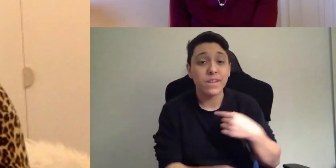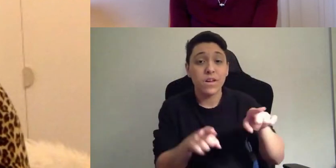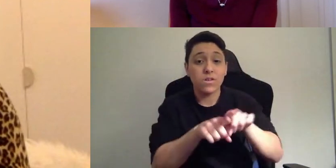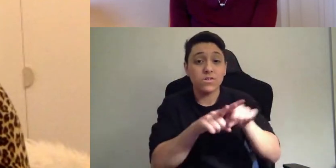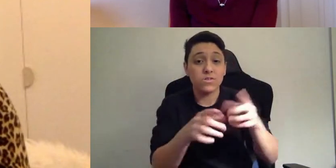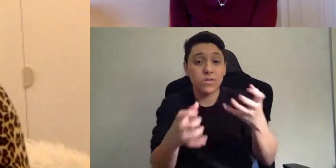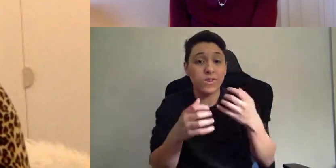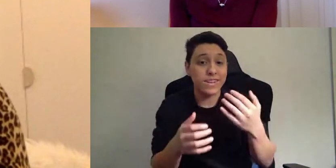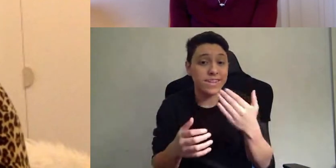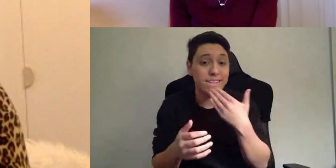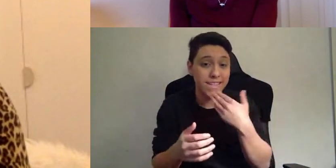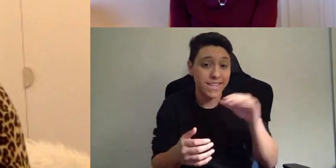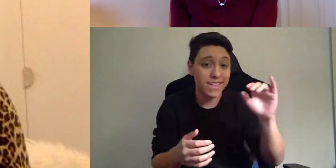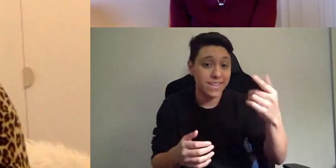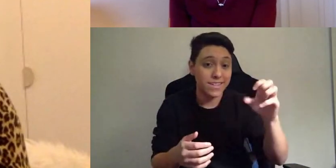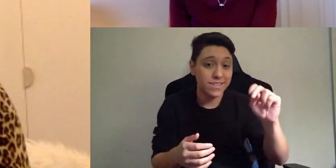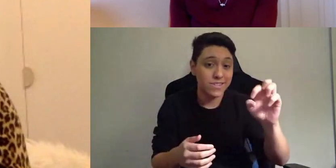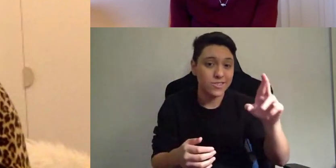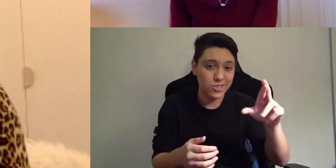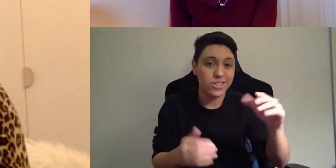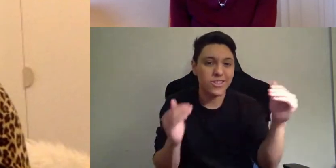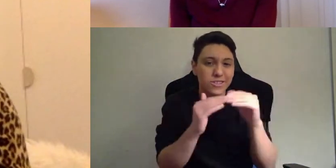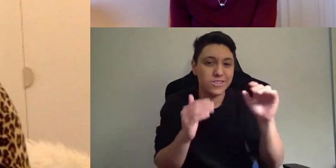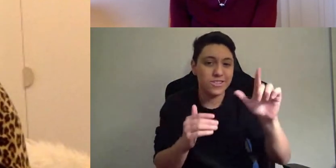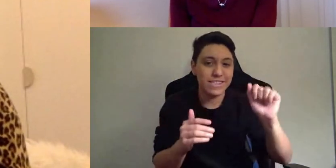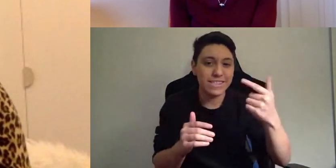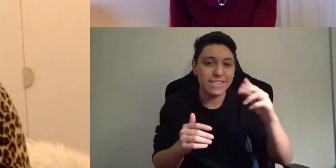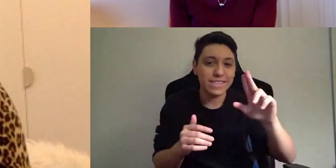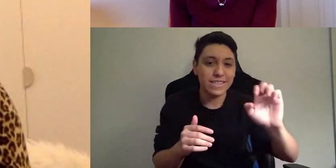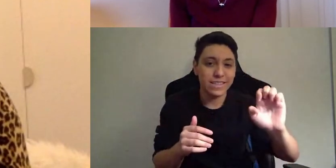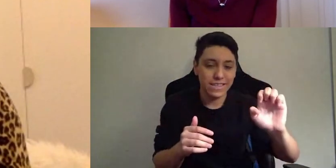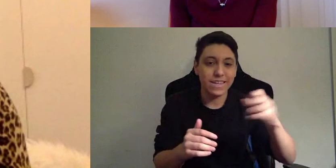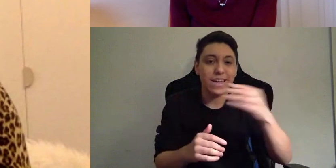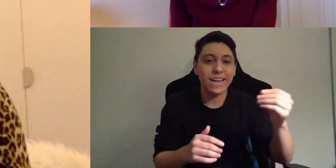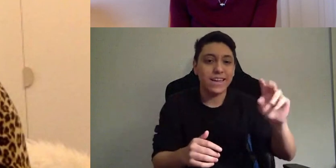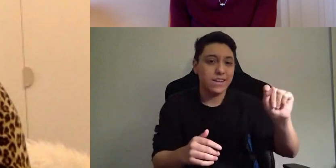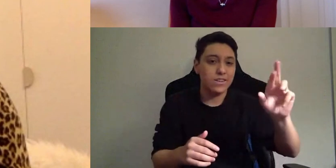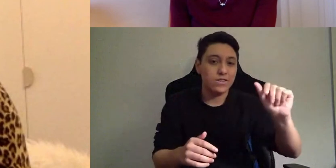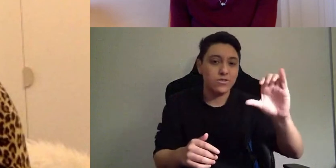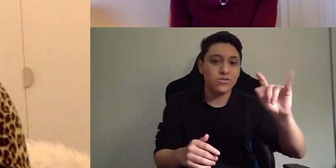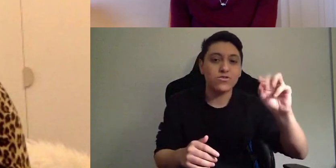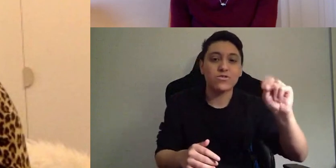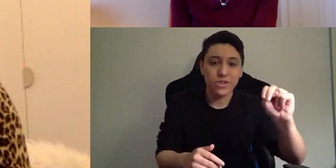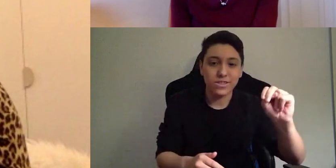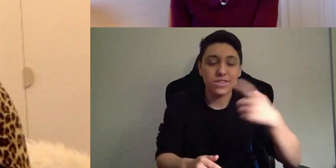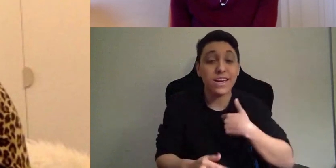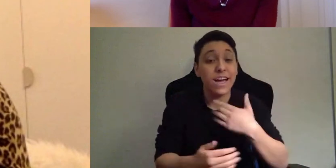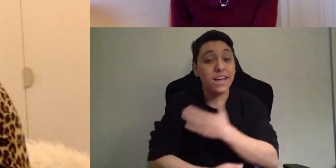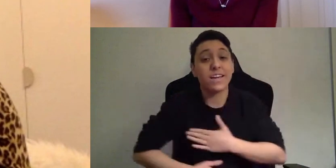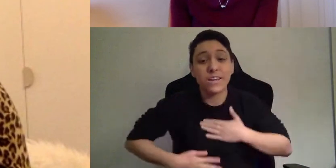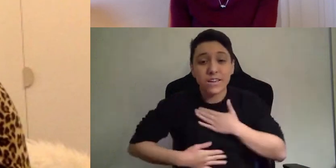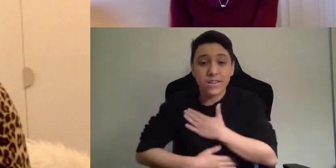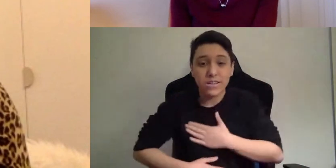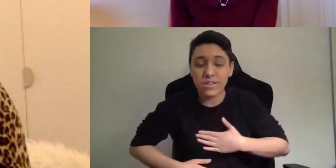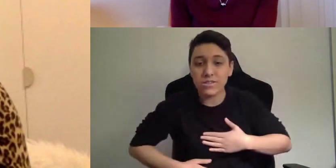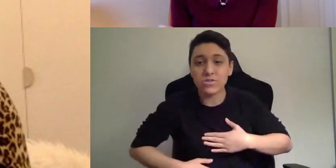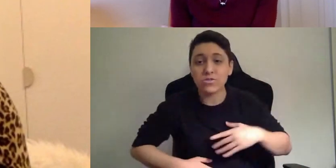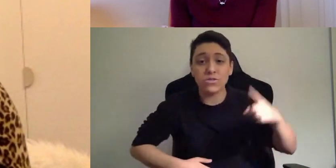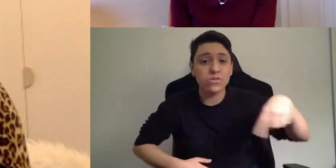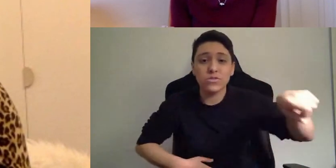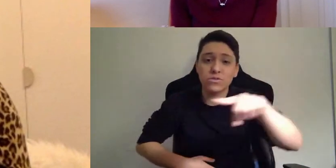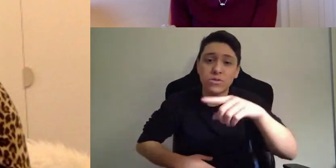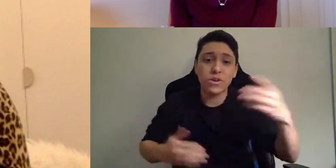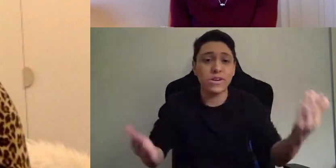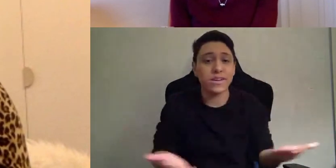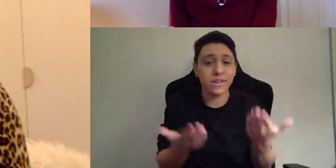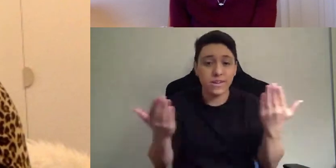thank Gender Justice League and Traction for having this. And I really enjoy the presence of all of you. Thank you for being